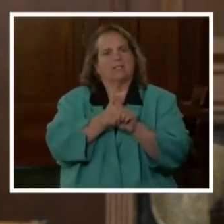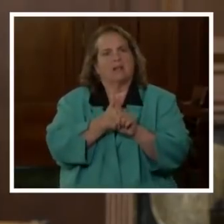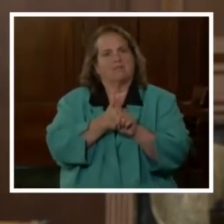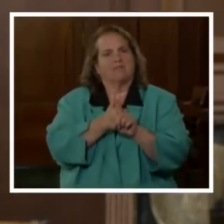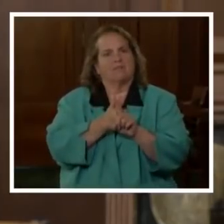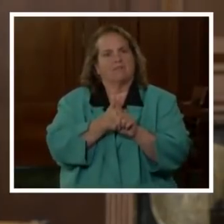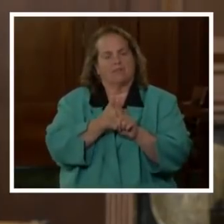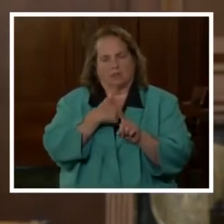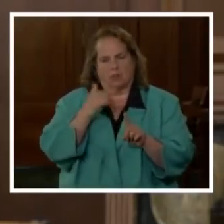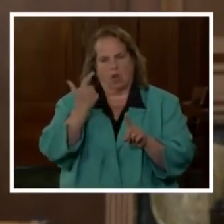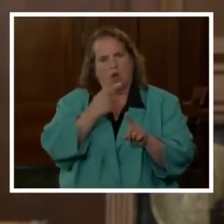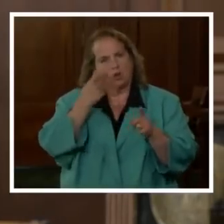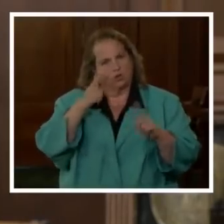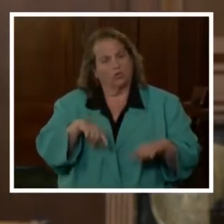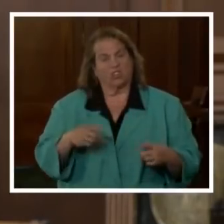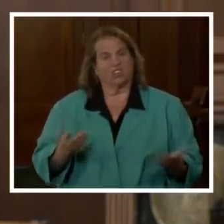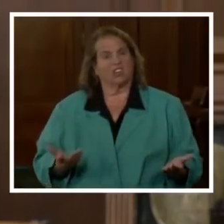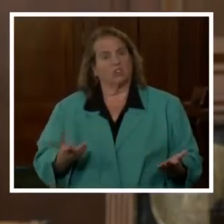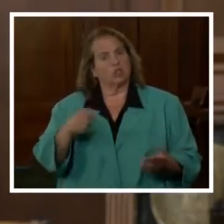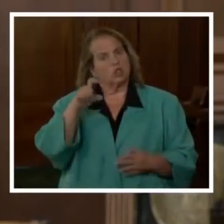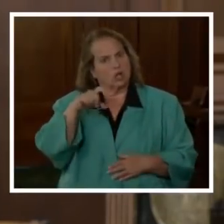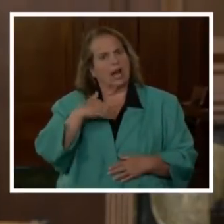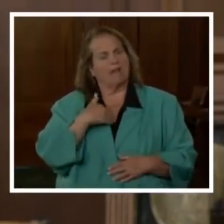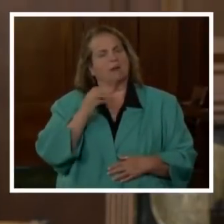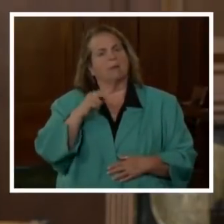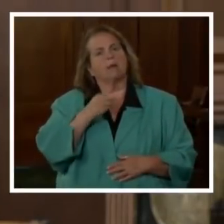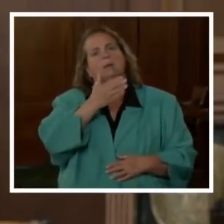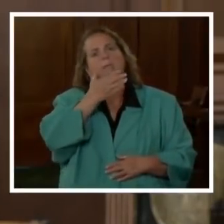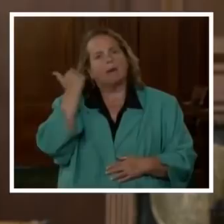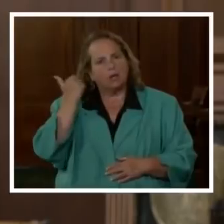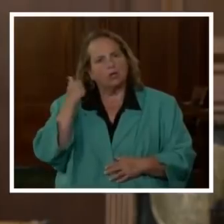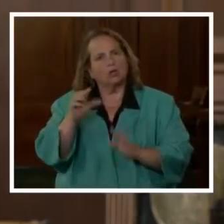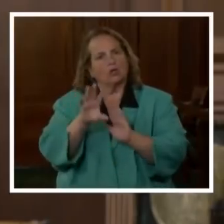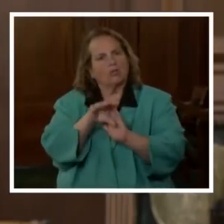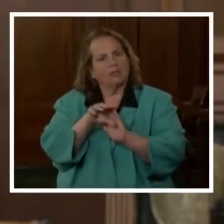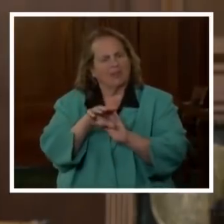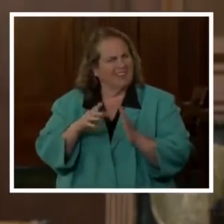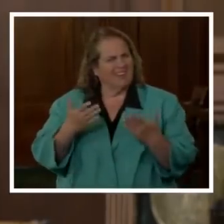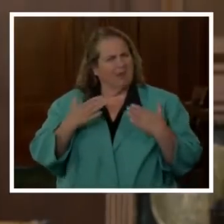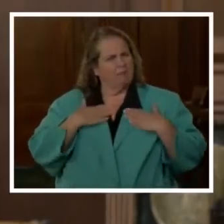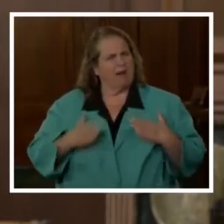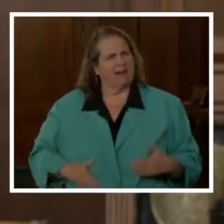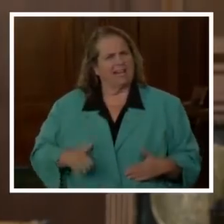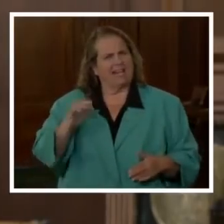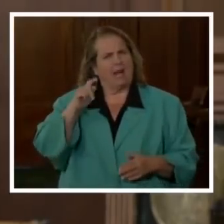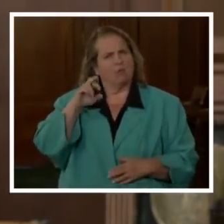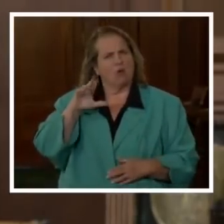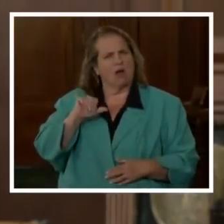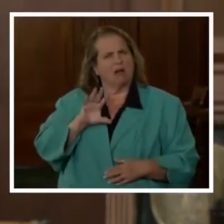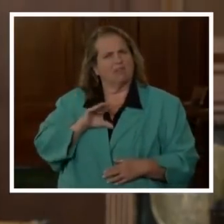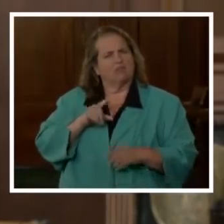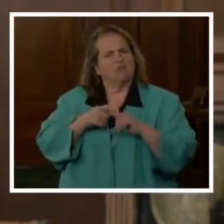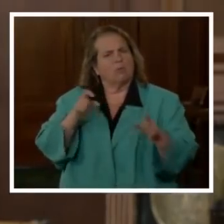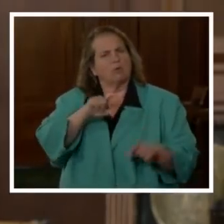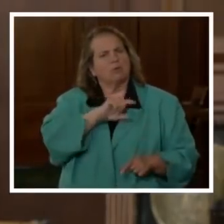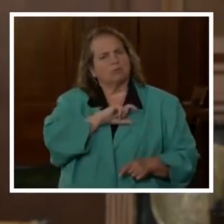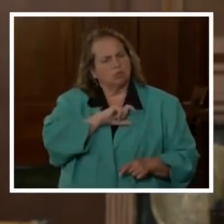I think we all agree that there should have been better footage, body camera footage, to be able to do